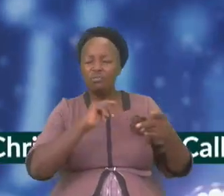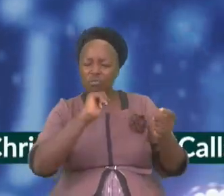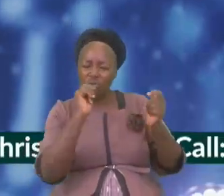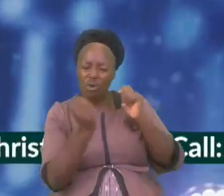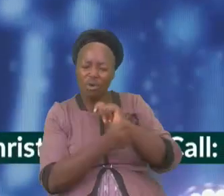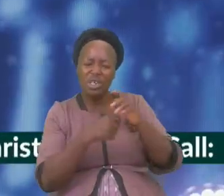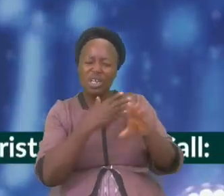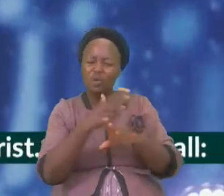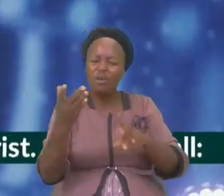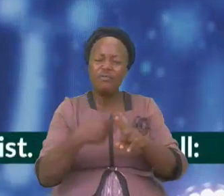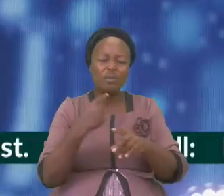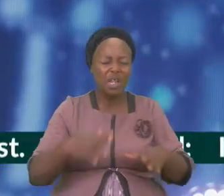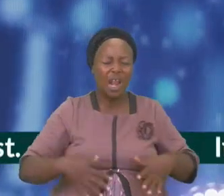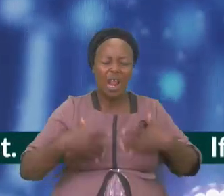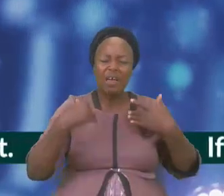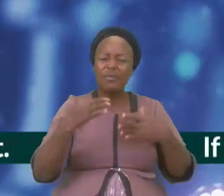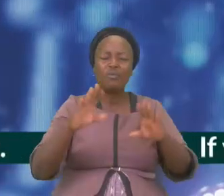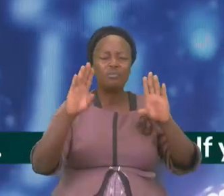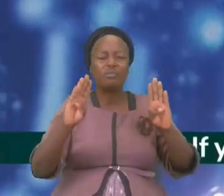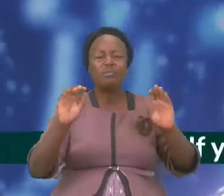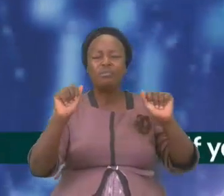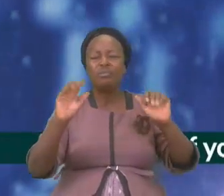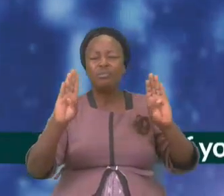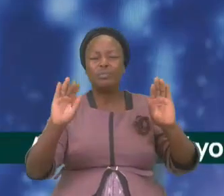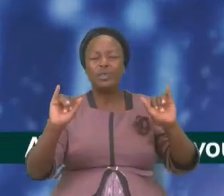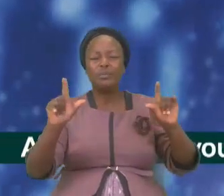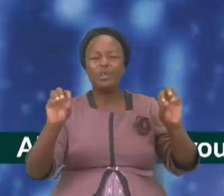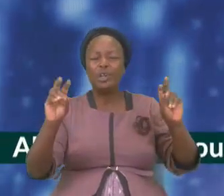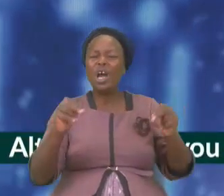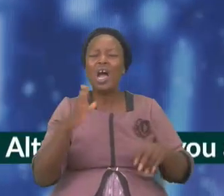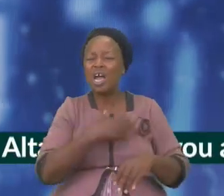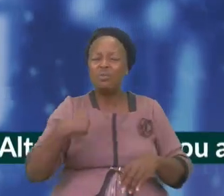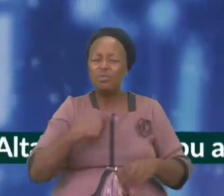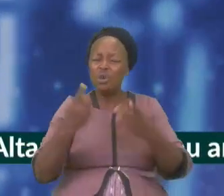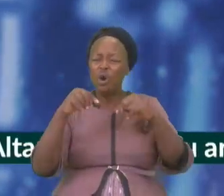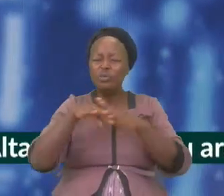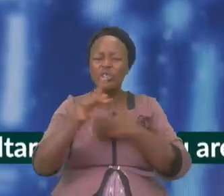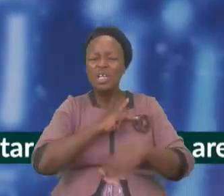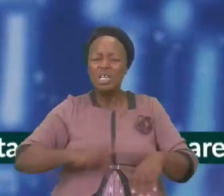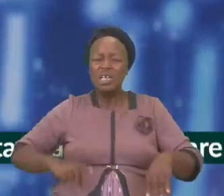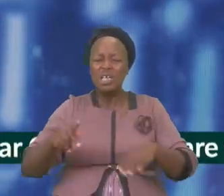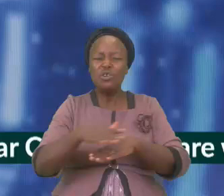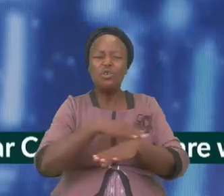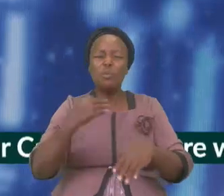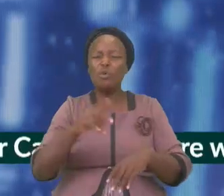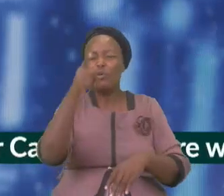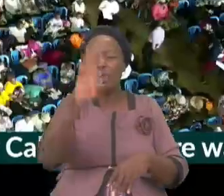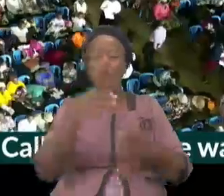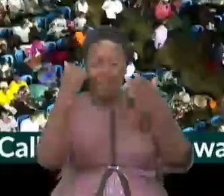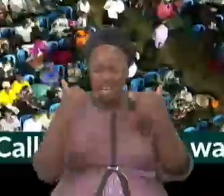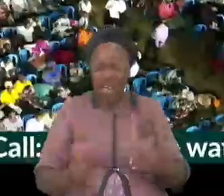come into the kingdom of God right now. Receive everyone in